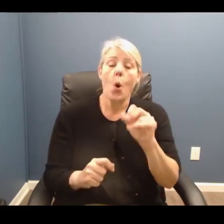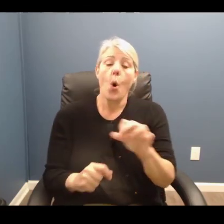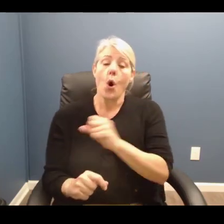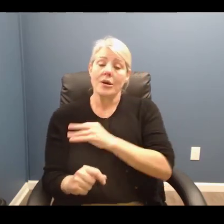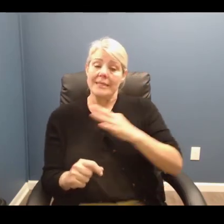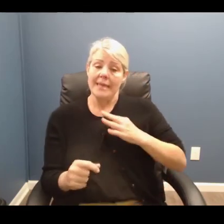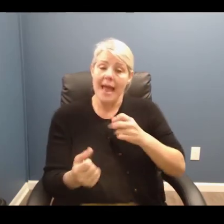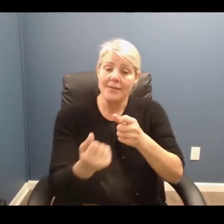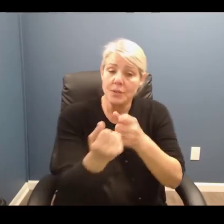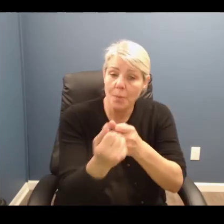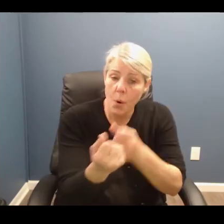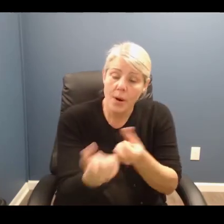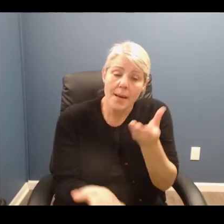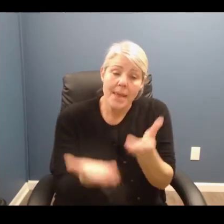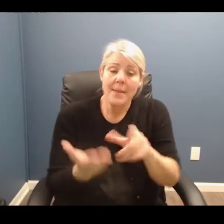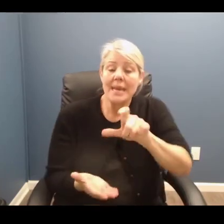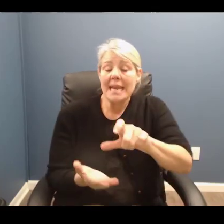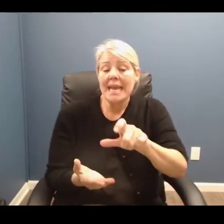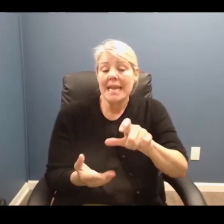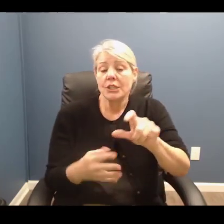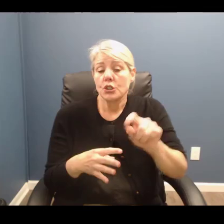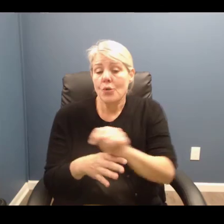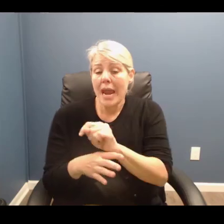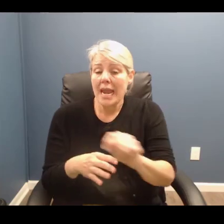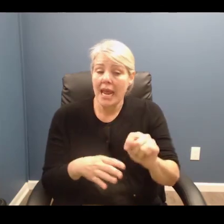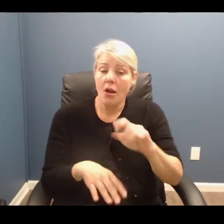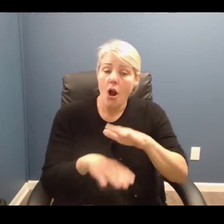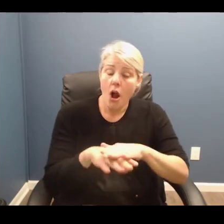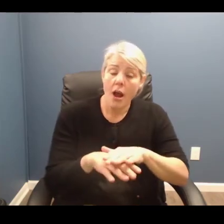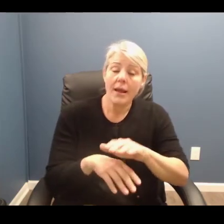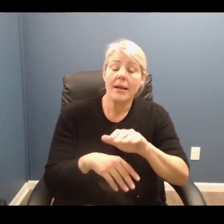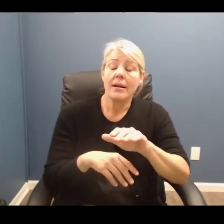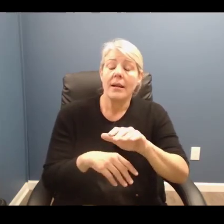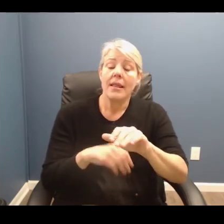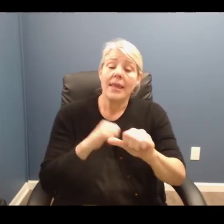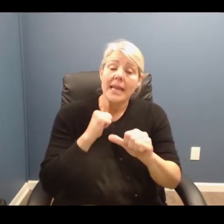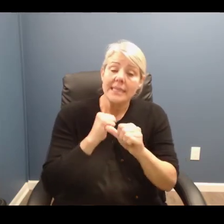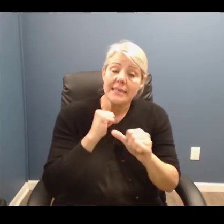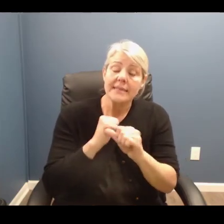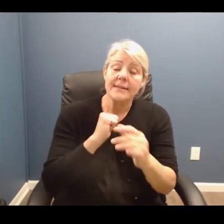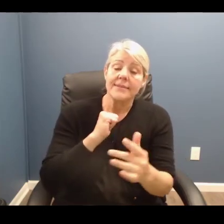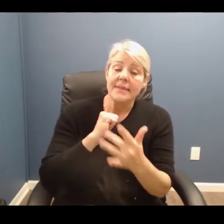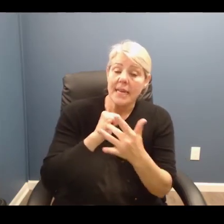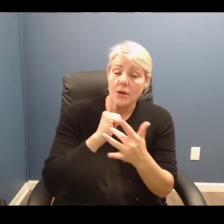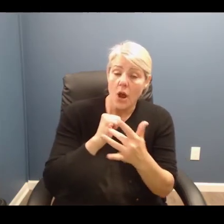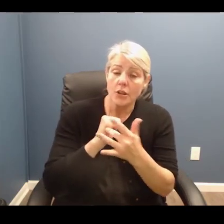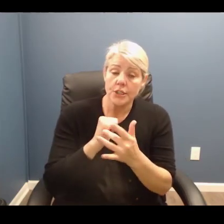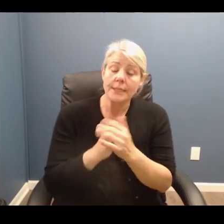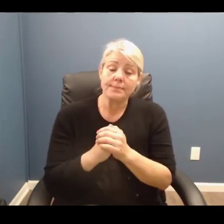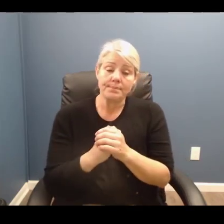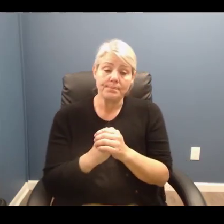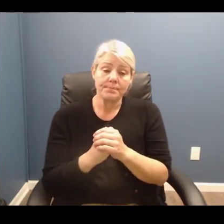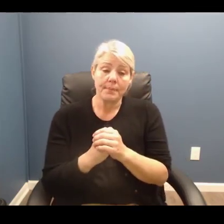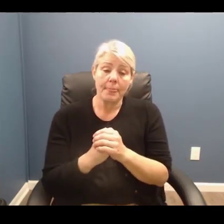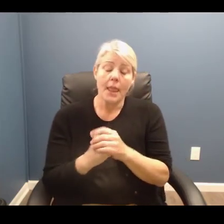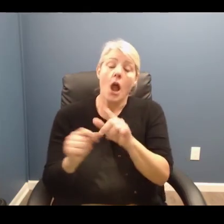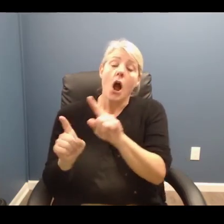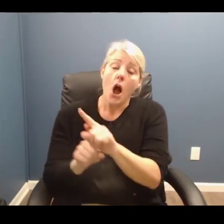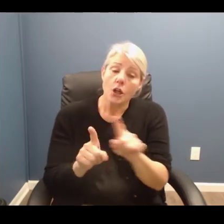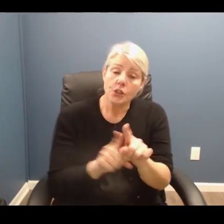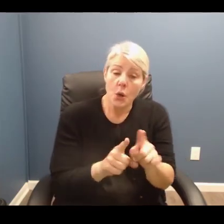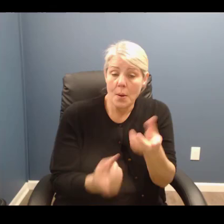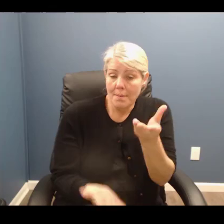student need to be trained on the use of the AAC device, the Student Behavior Intervention Program, and